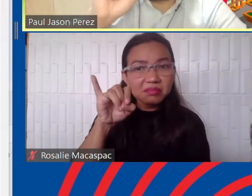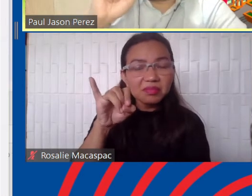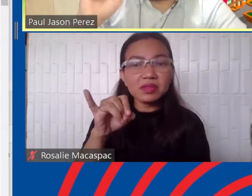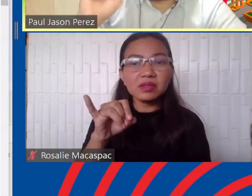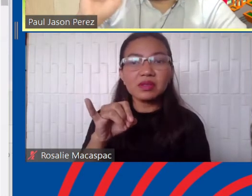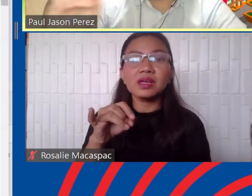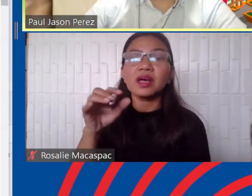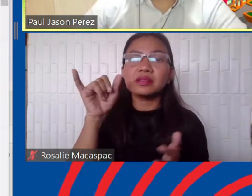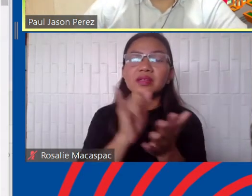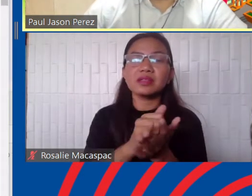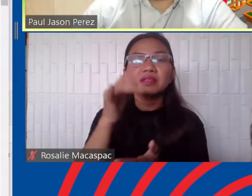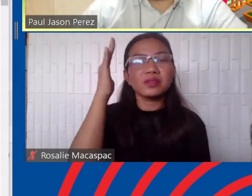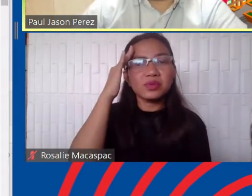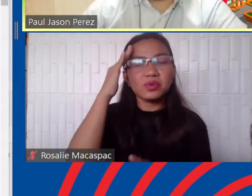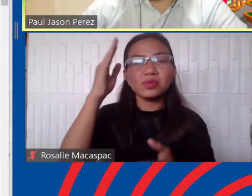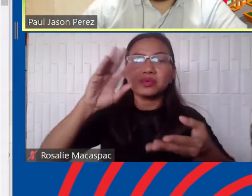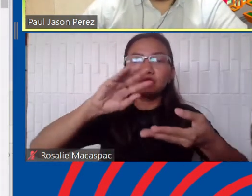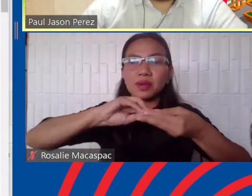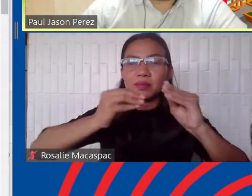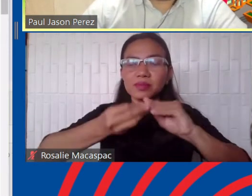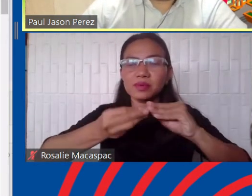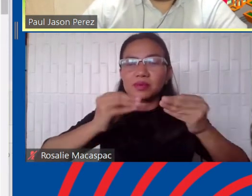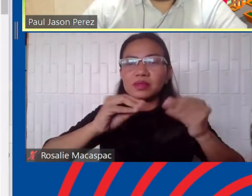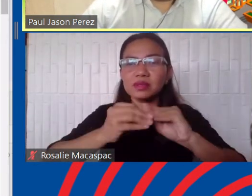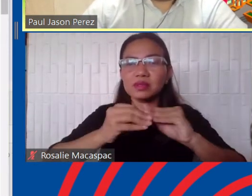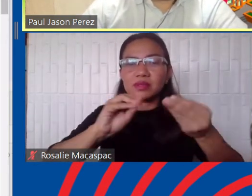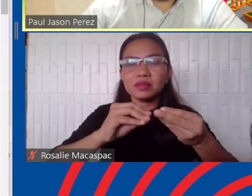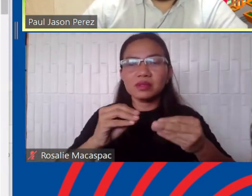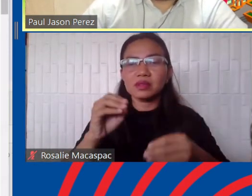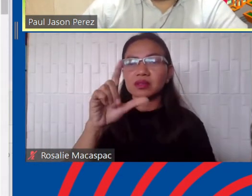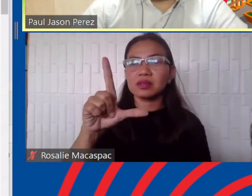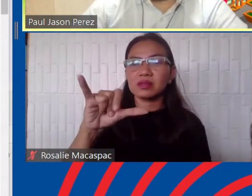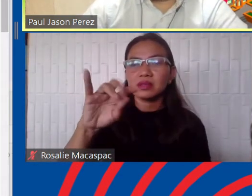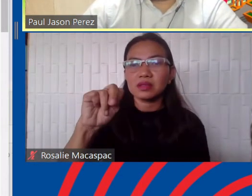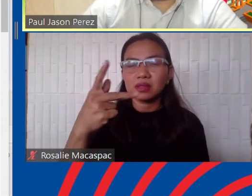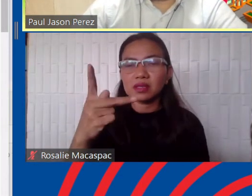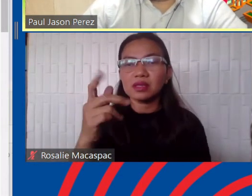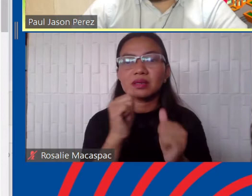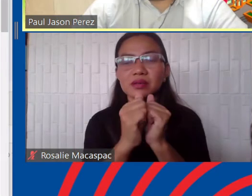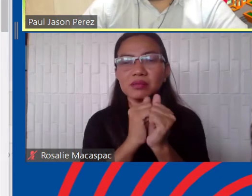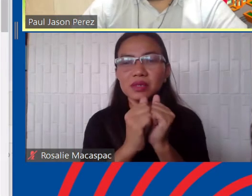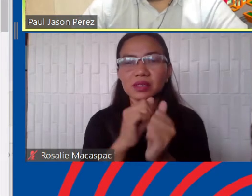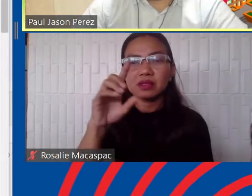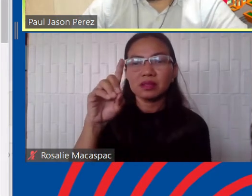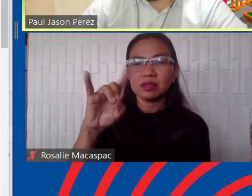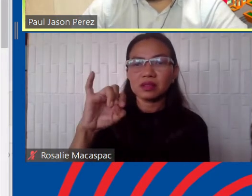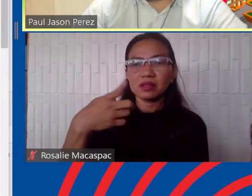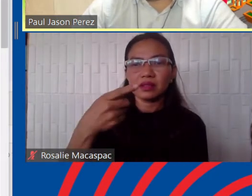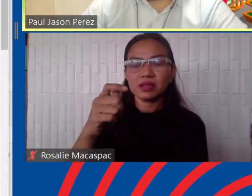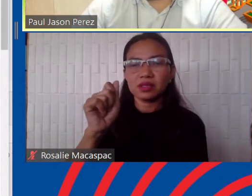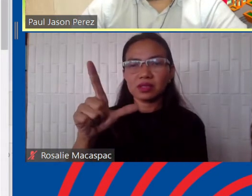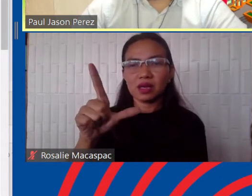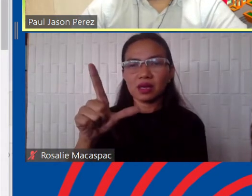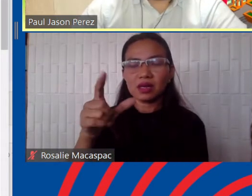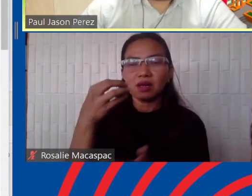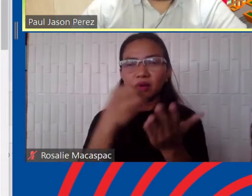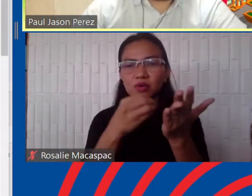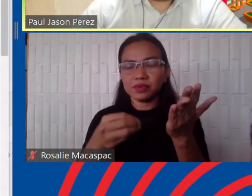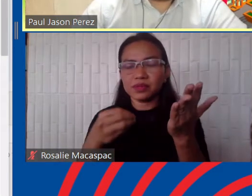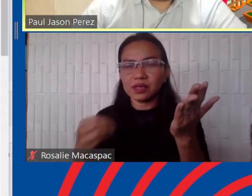nyong numbers, which is a link. It means a digital object